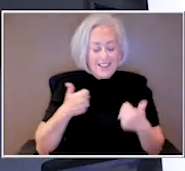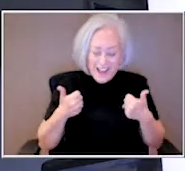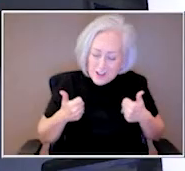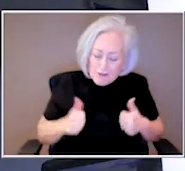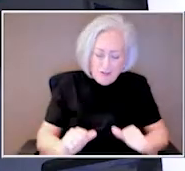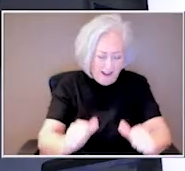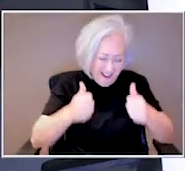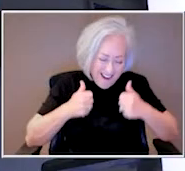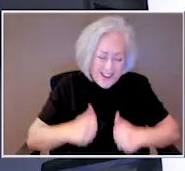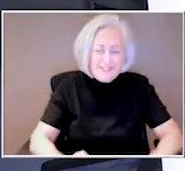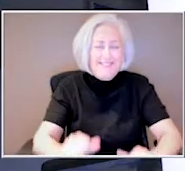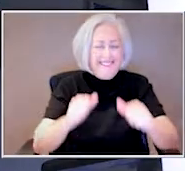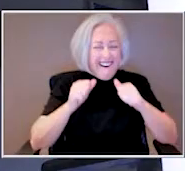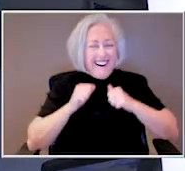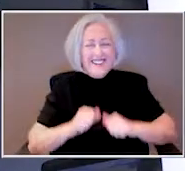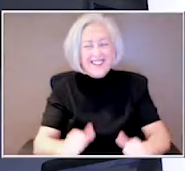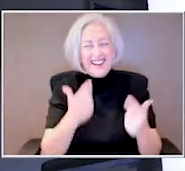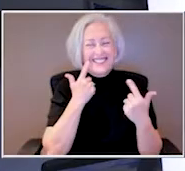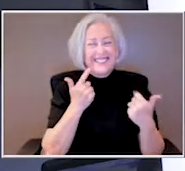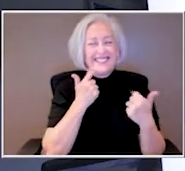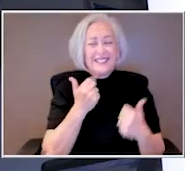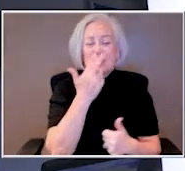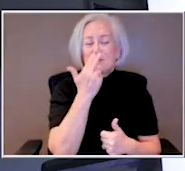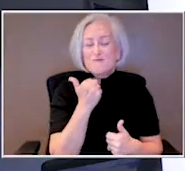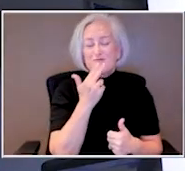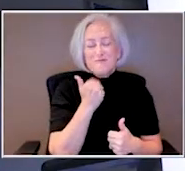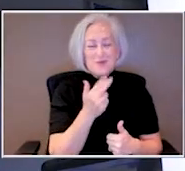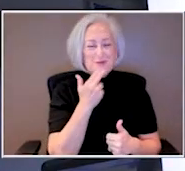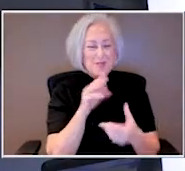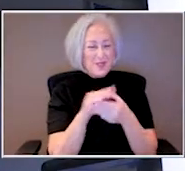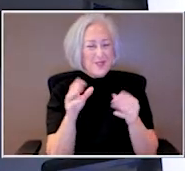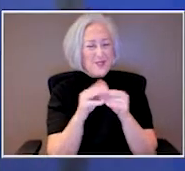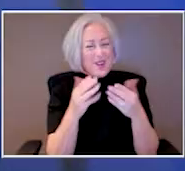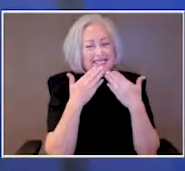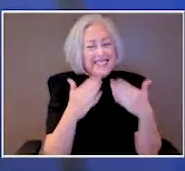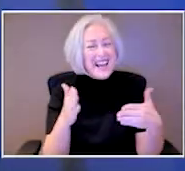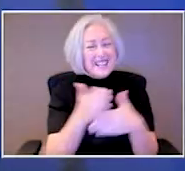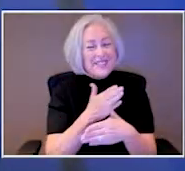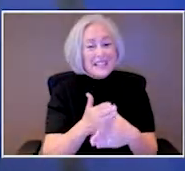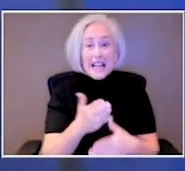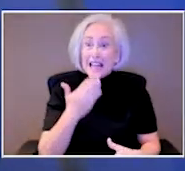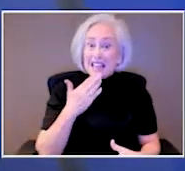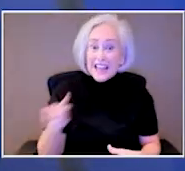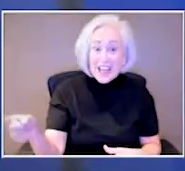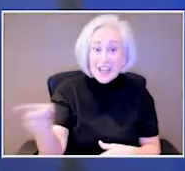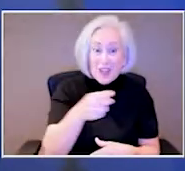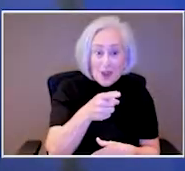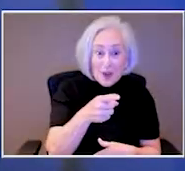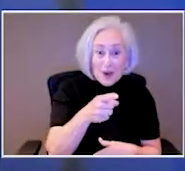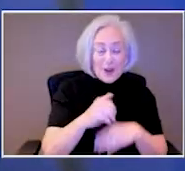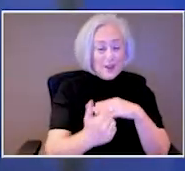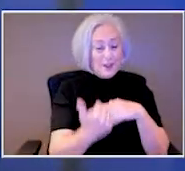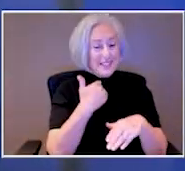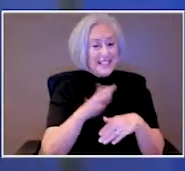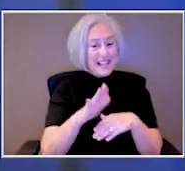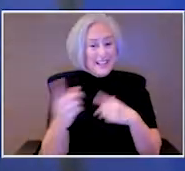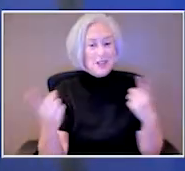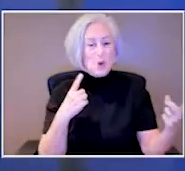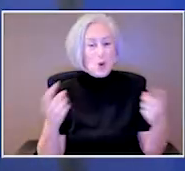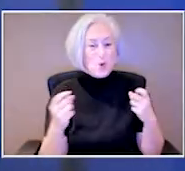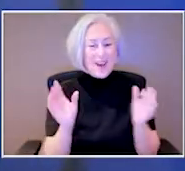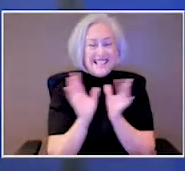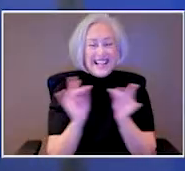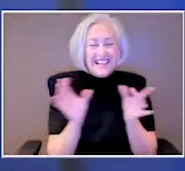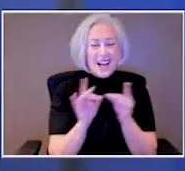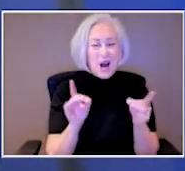Yeah. I love that. That's a neat story. Thanks for sharing. We want to thank you all so much for sending in your questions and comments to our